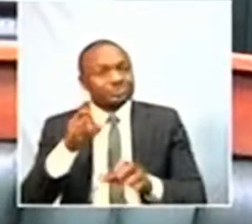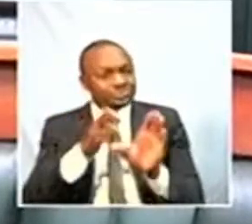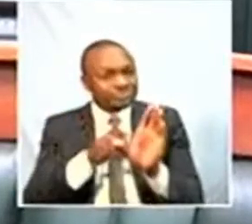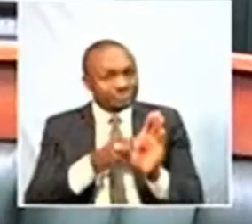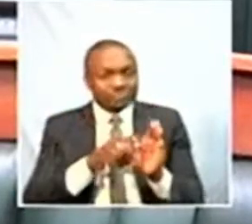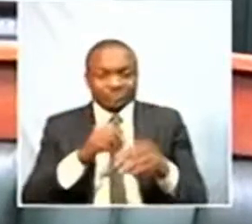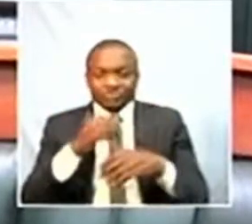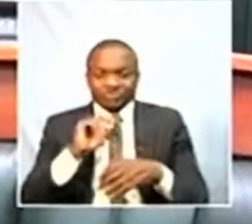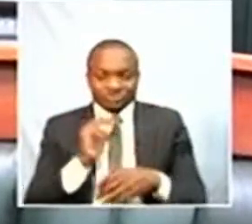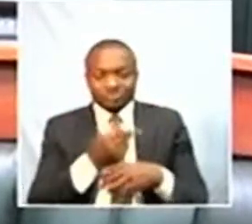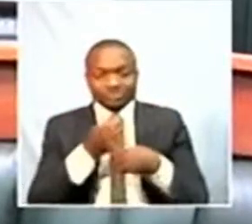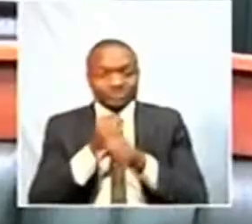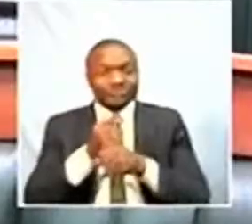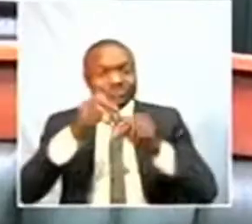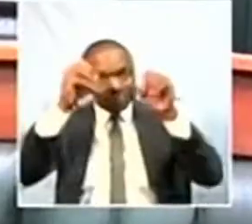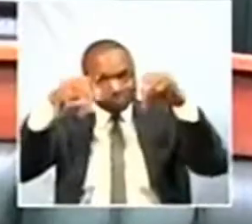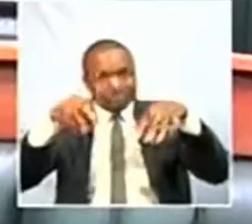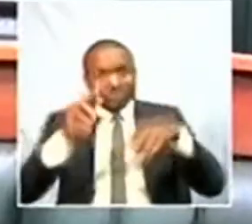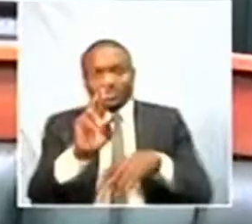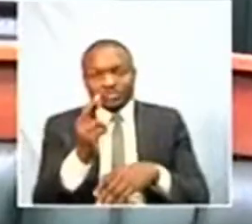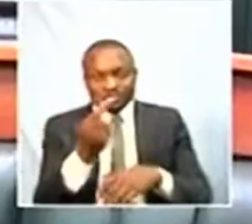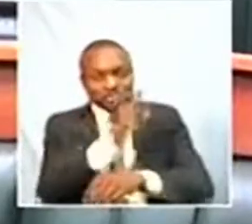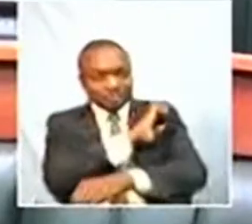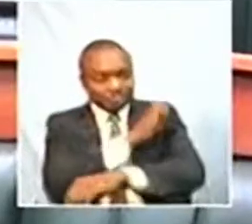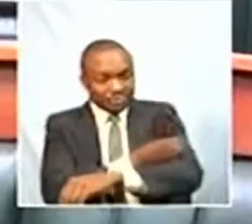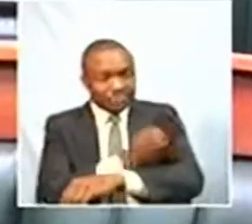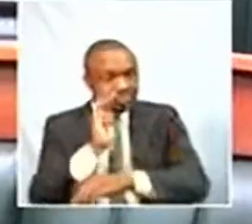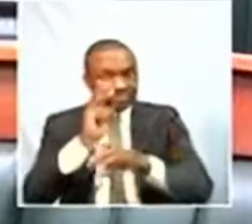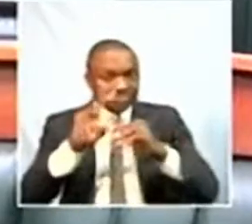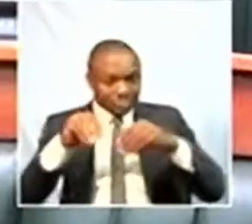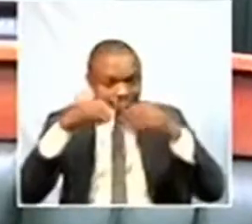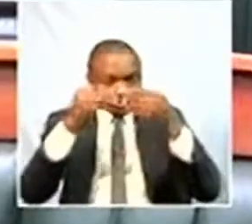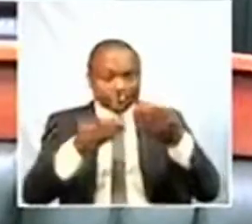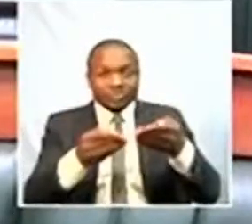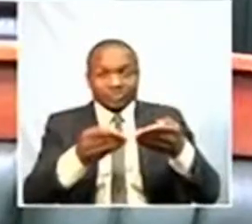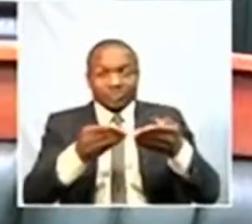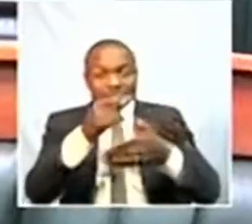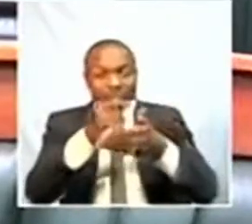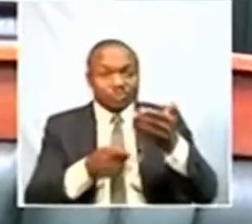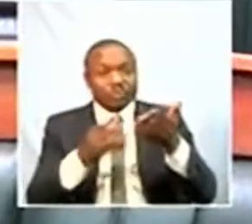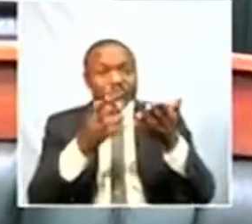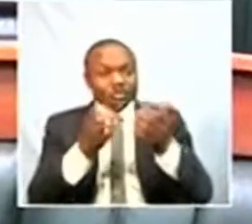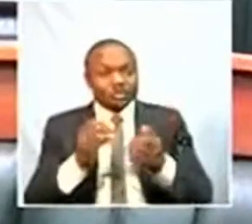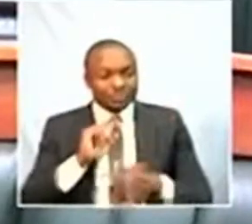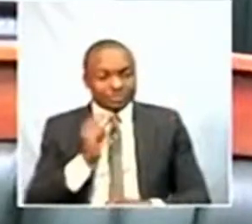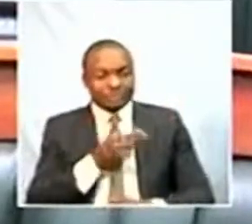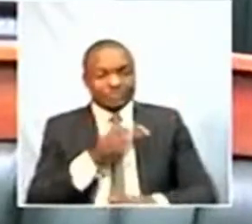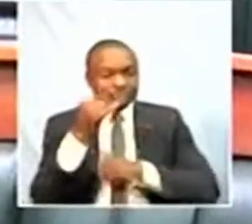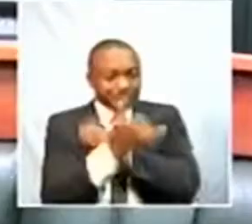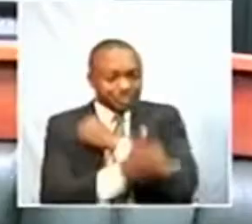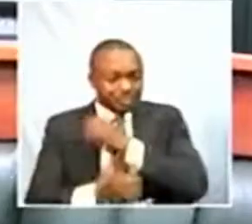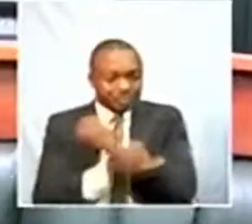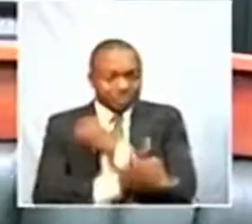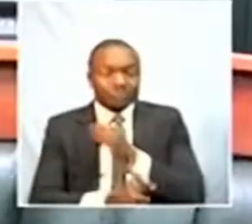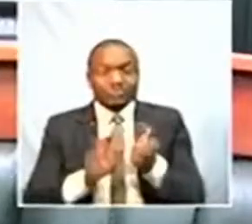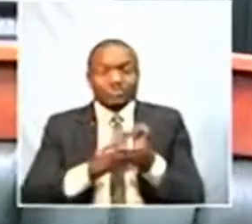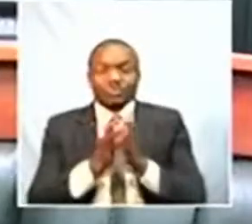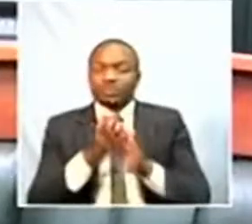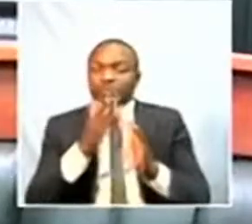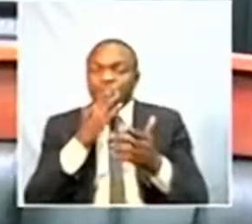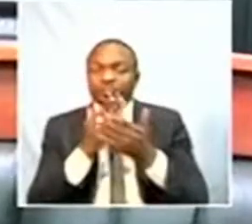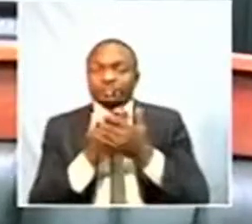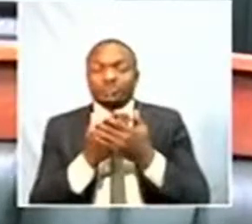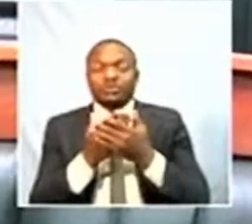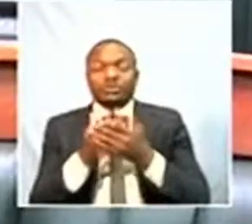generate power. Renewable energy, it will provide all what we need for us in a country to be a very good country,